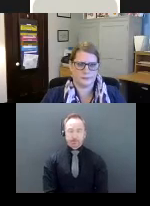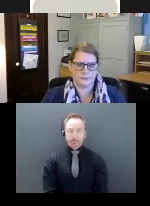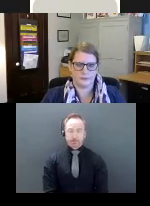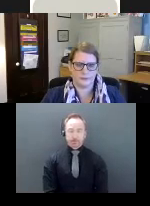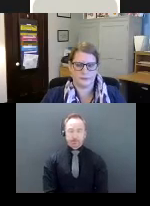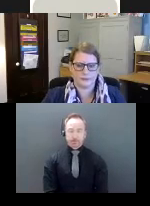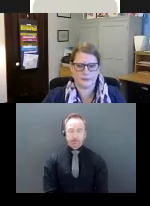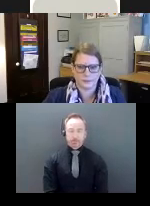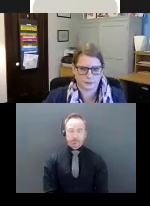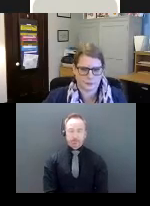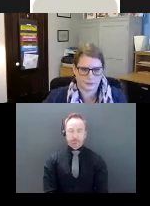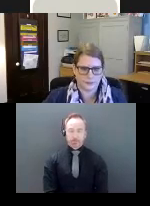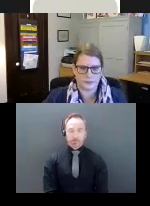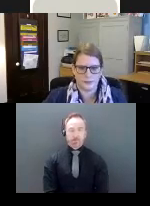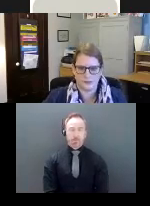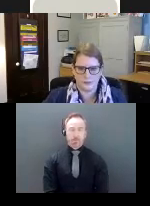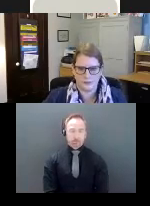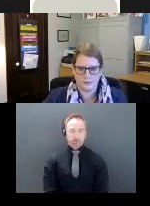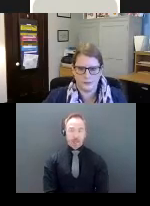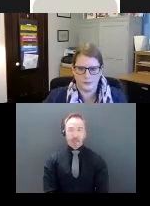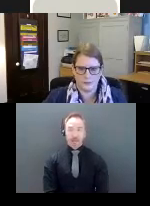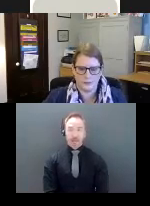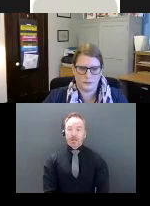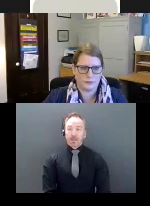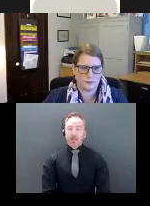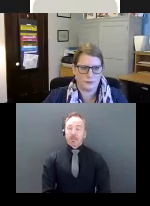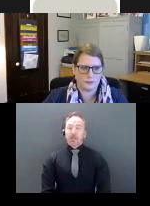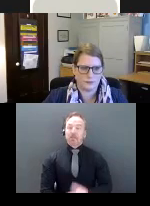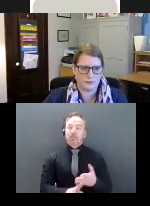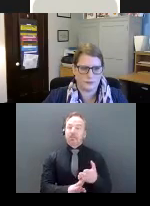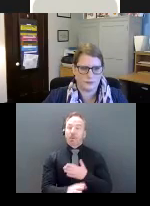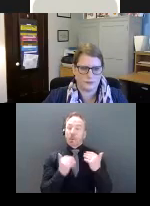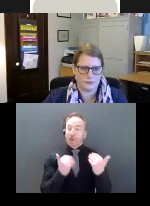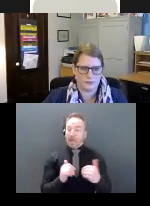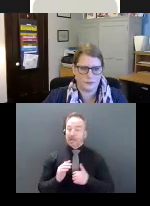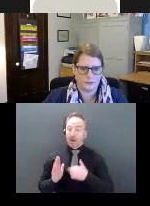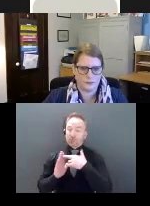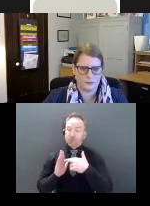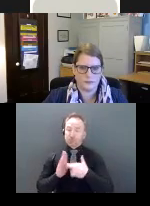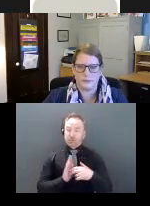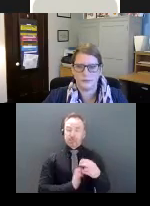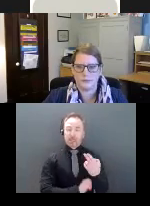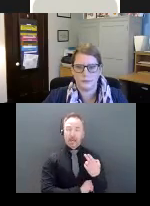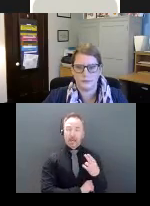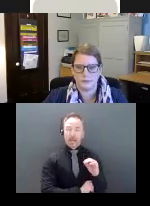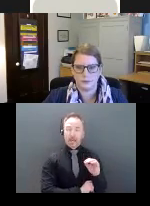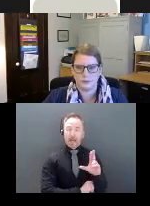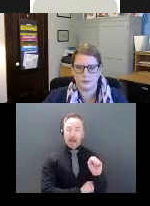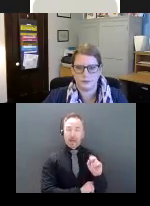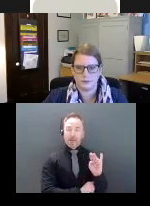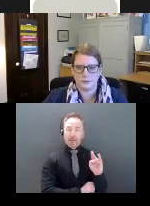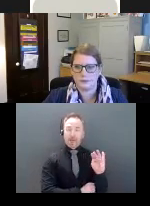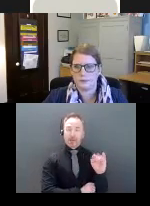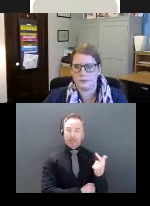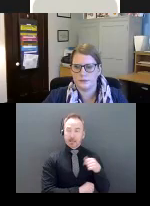Just a few housekeeping items I wanted to go over if you haven't participated in our webinars before. Everyone will